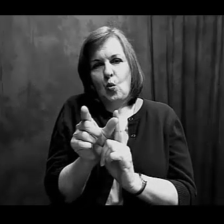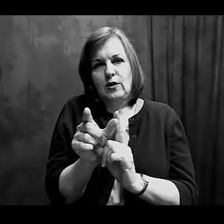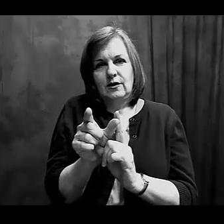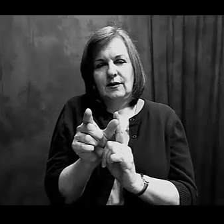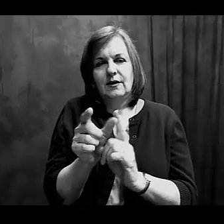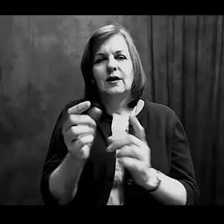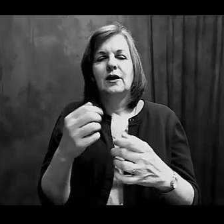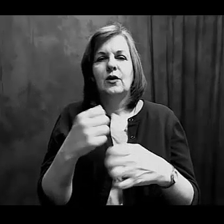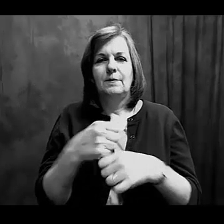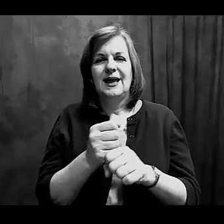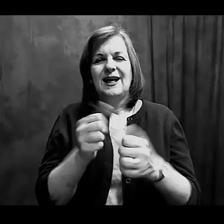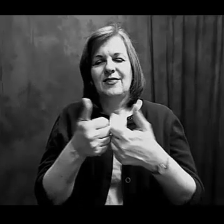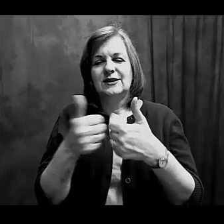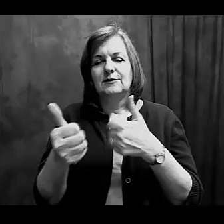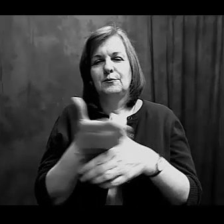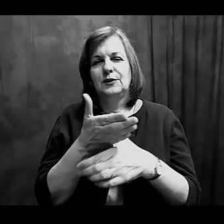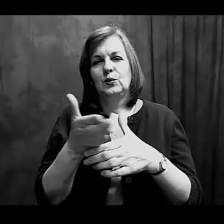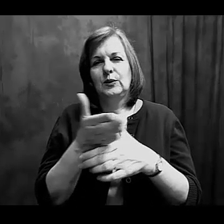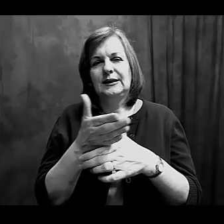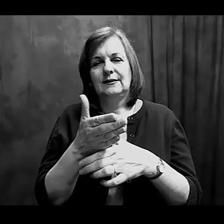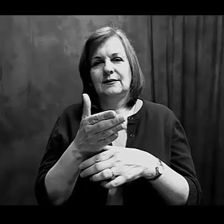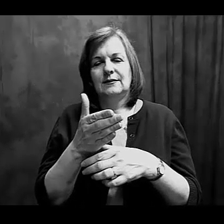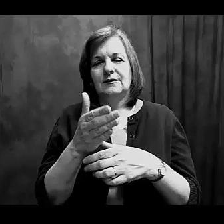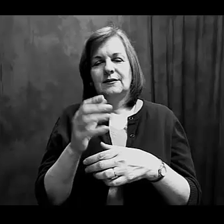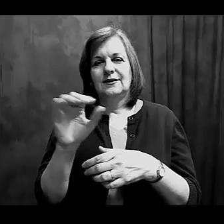line distance